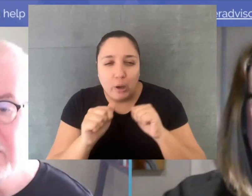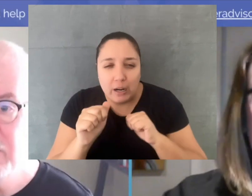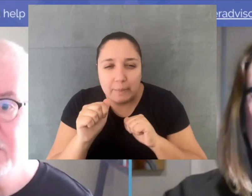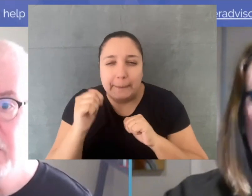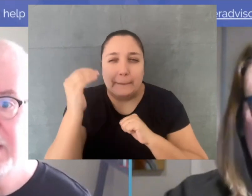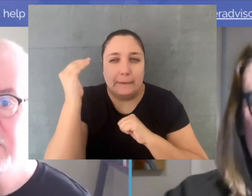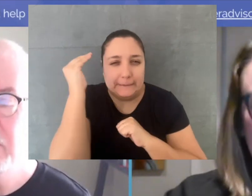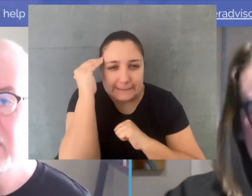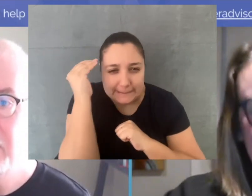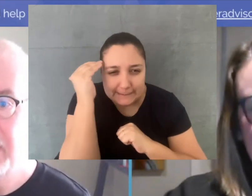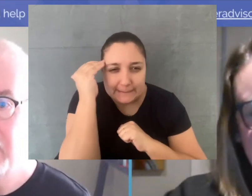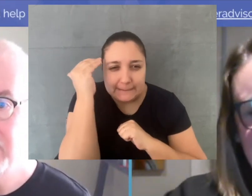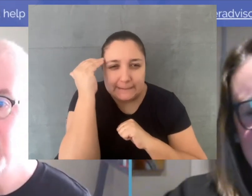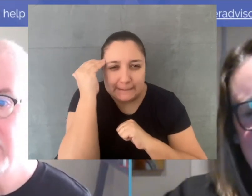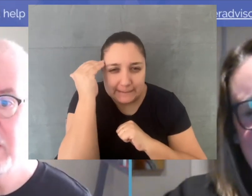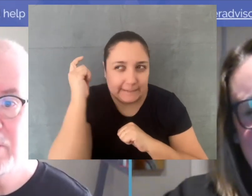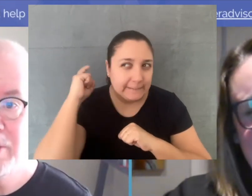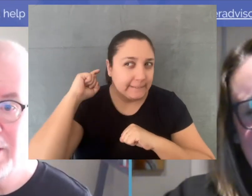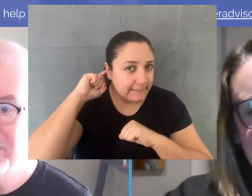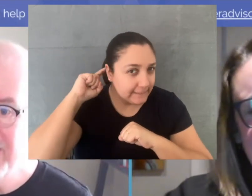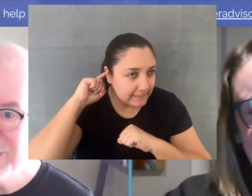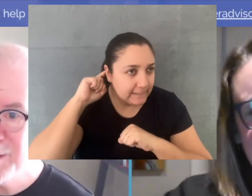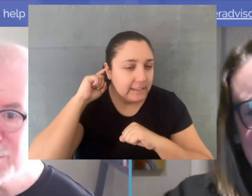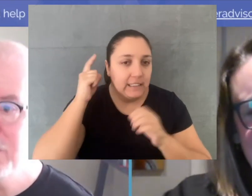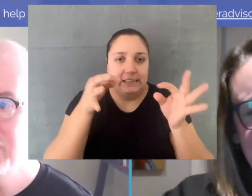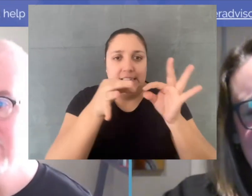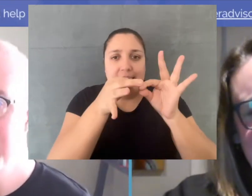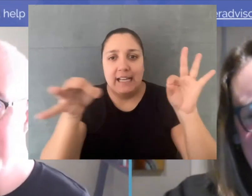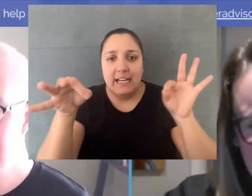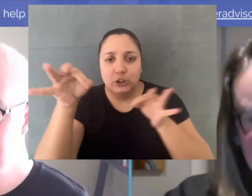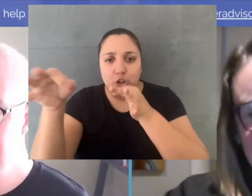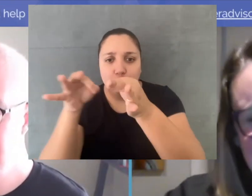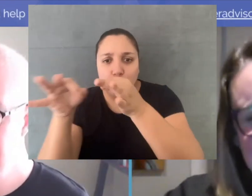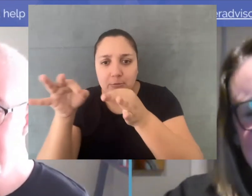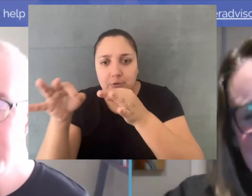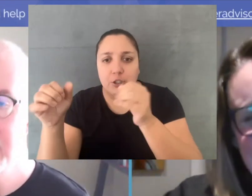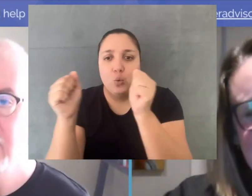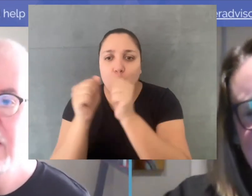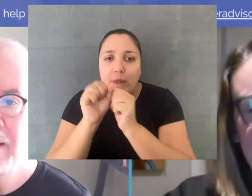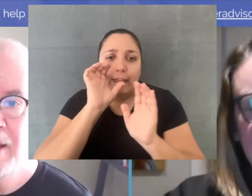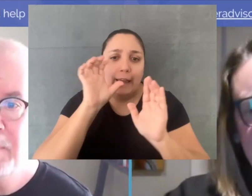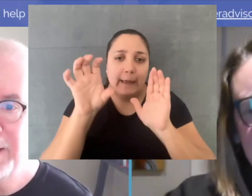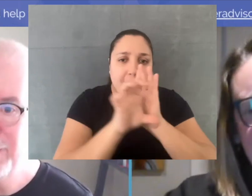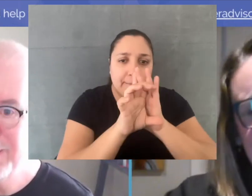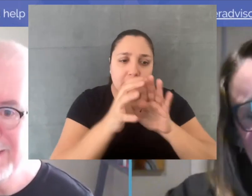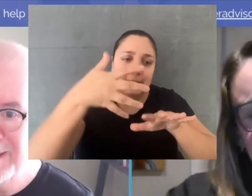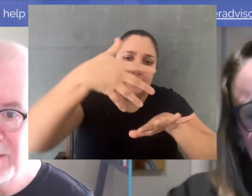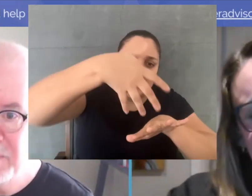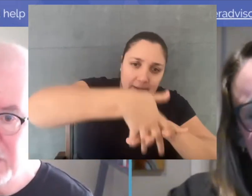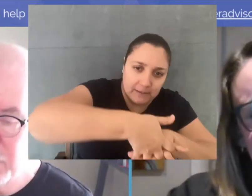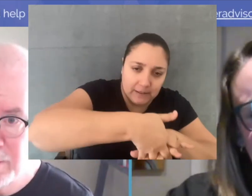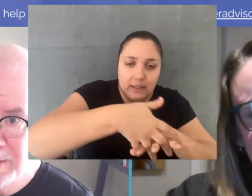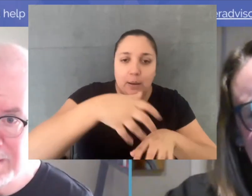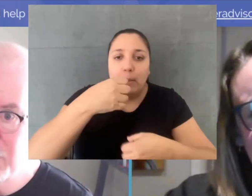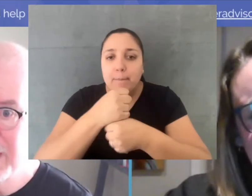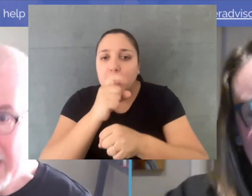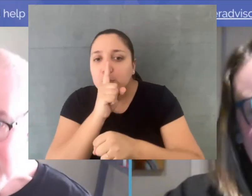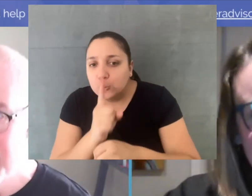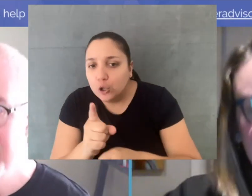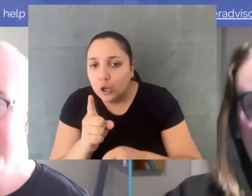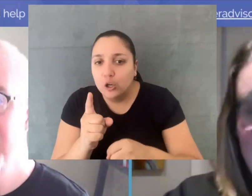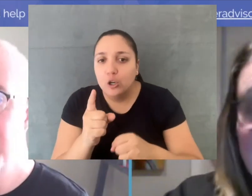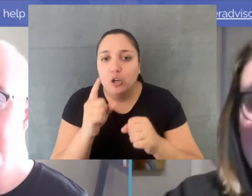as mindful as possible about getting good alt text descriptions into images, about making sure that things